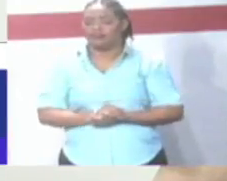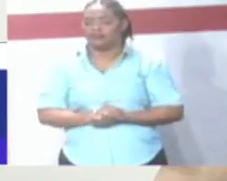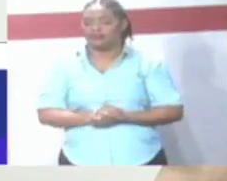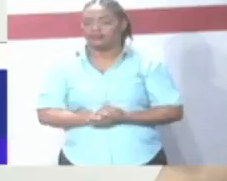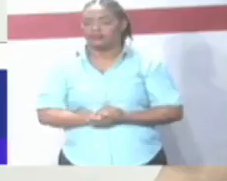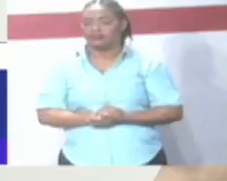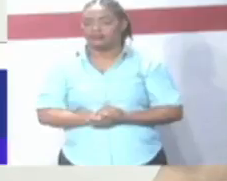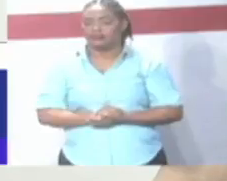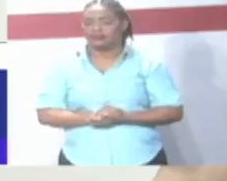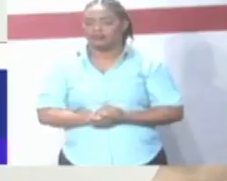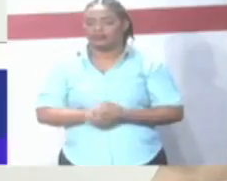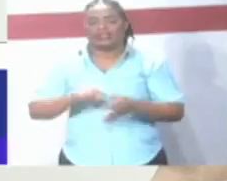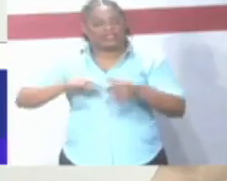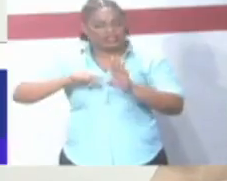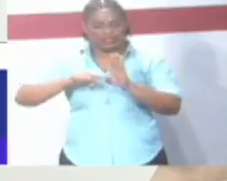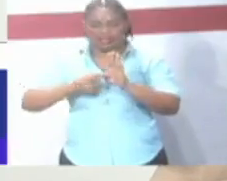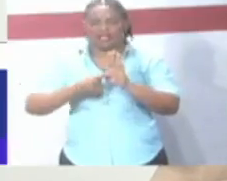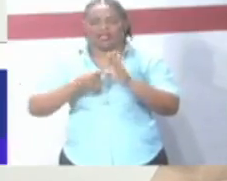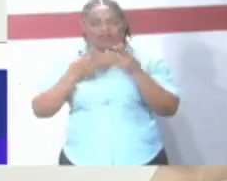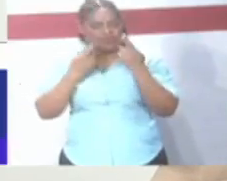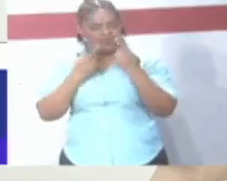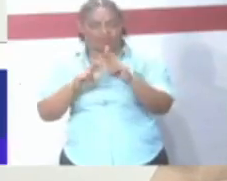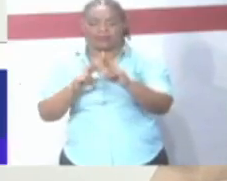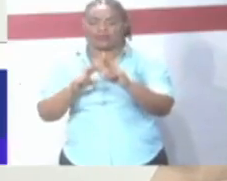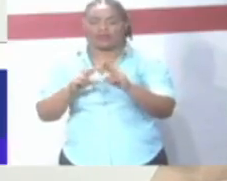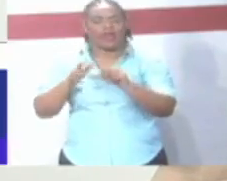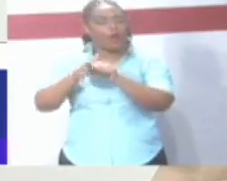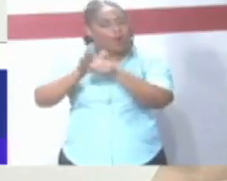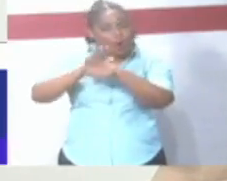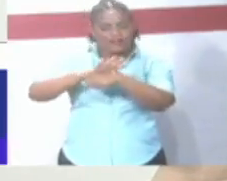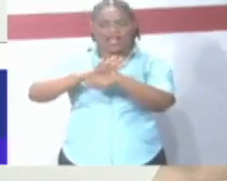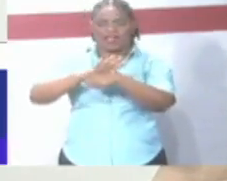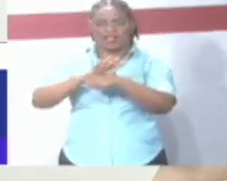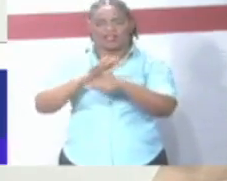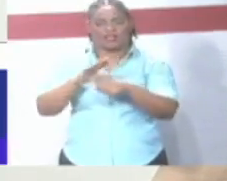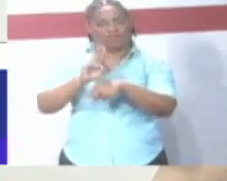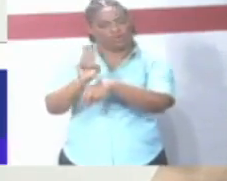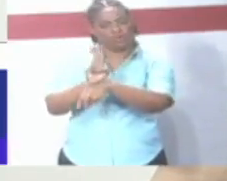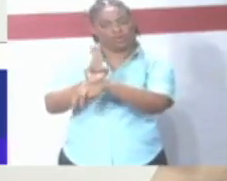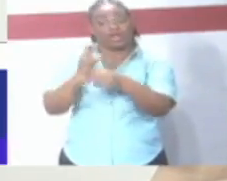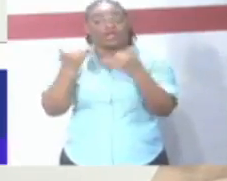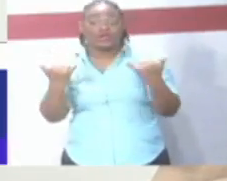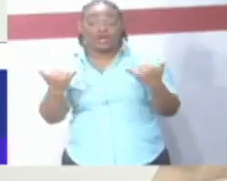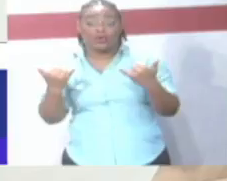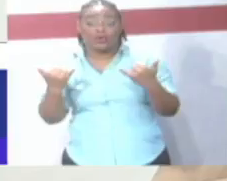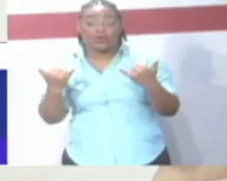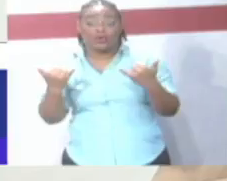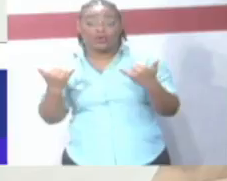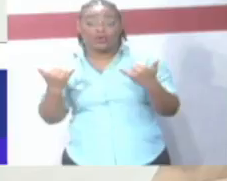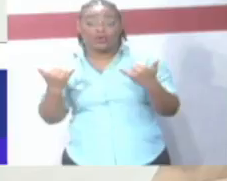ago, has cost the taxpayer of this country $480 million.